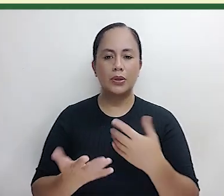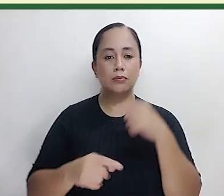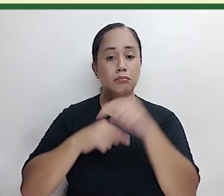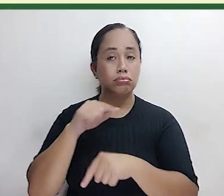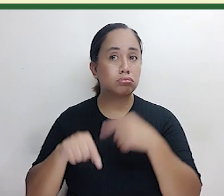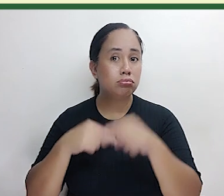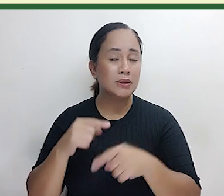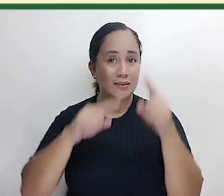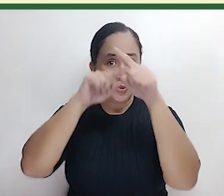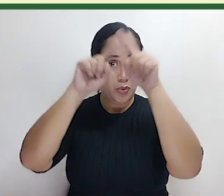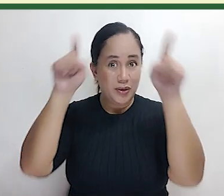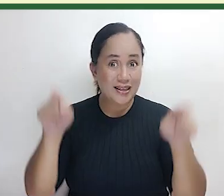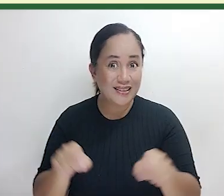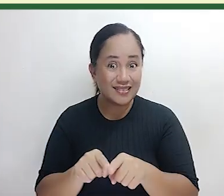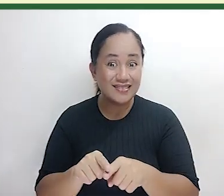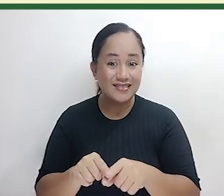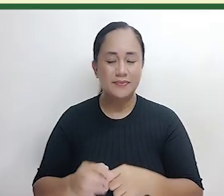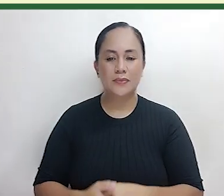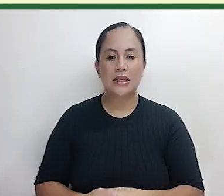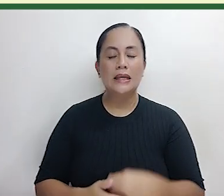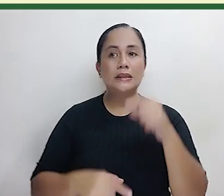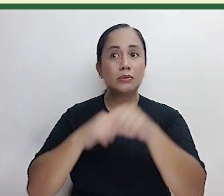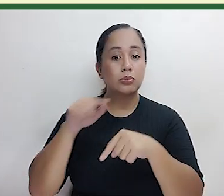Input: Intersectionality Wheel.